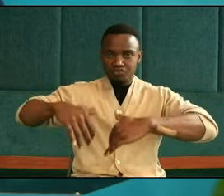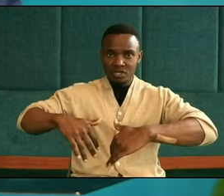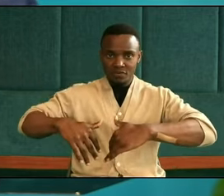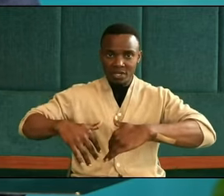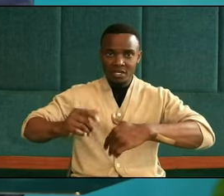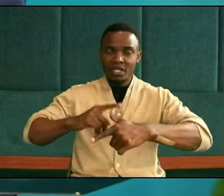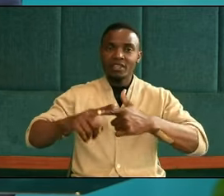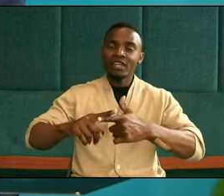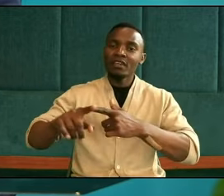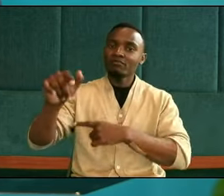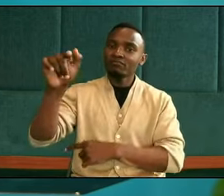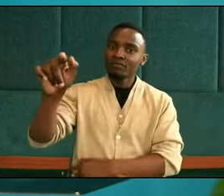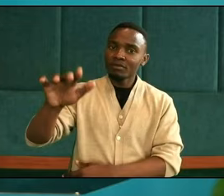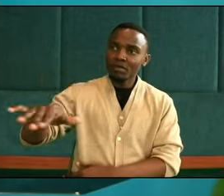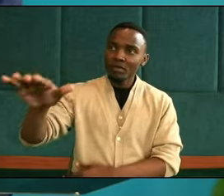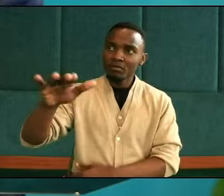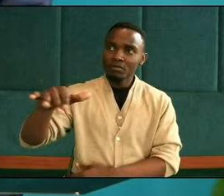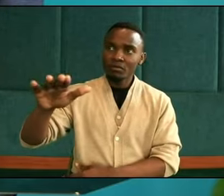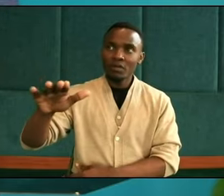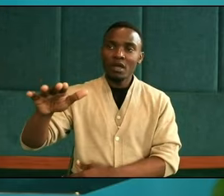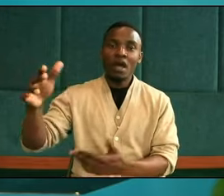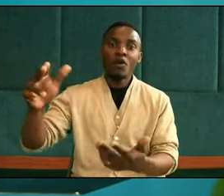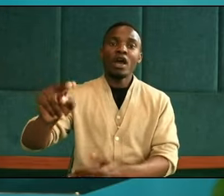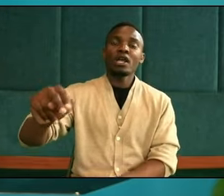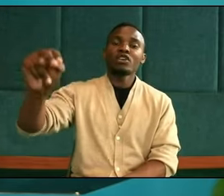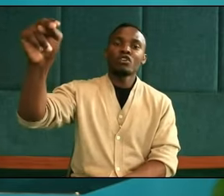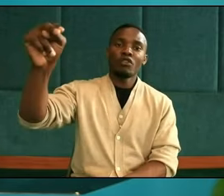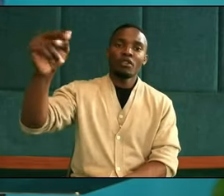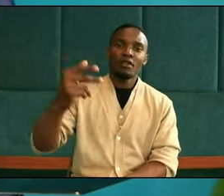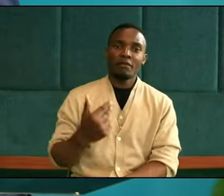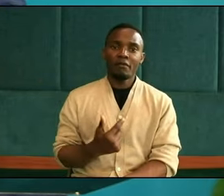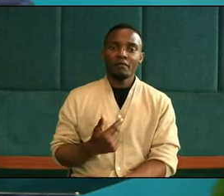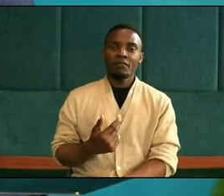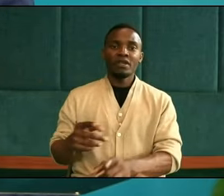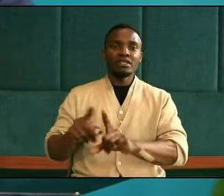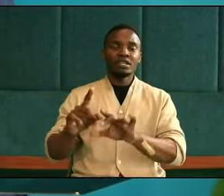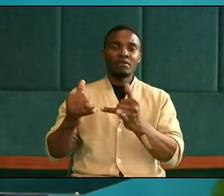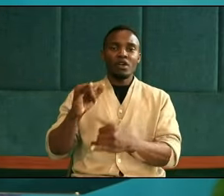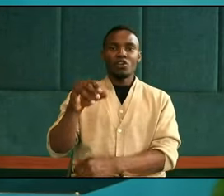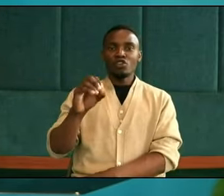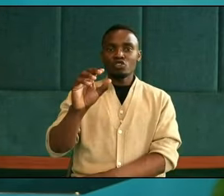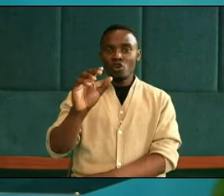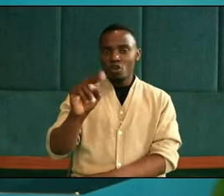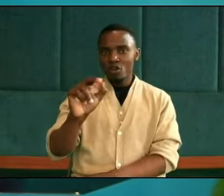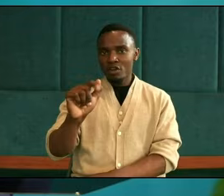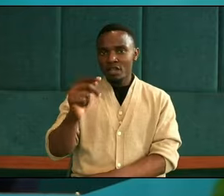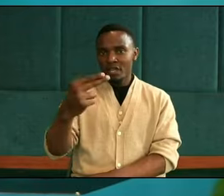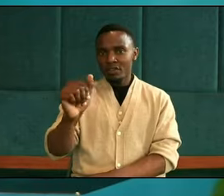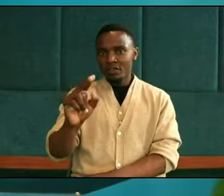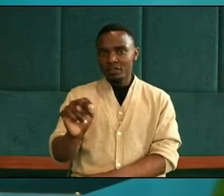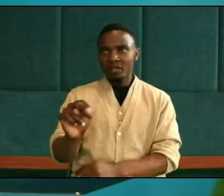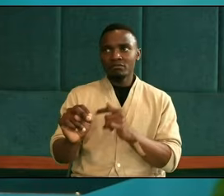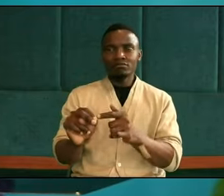the Philistines, the enemies of Israel, are way up north. And Jonathan, the outlier for mission,